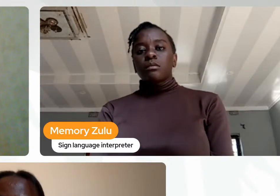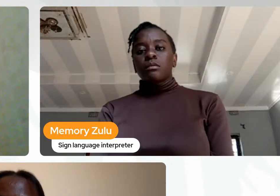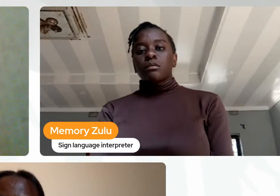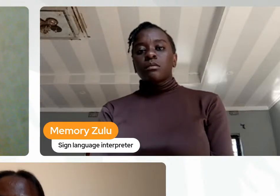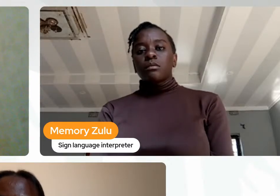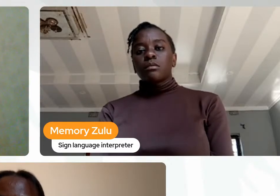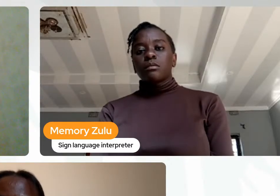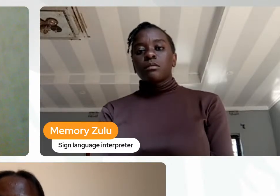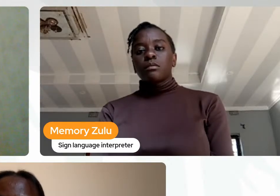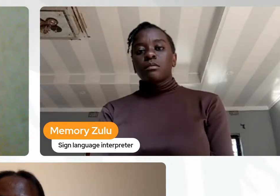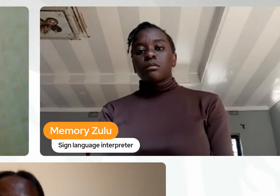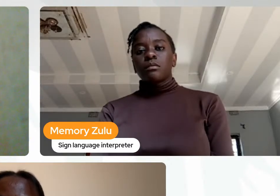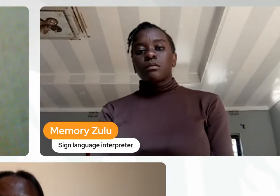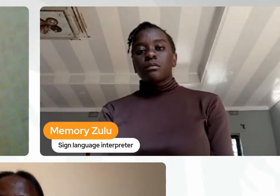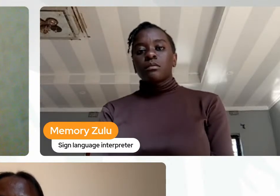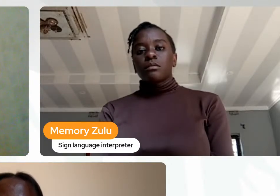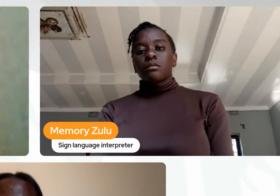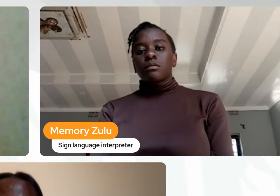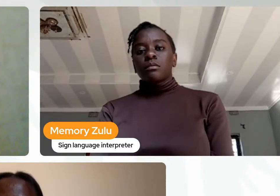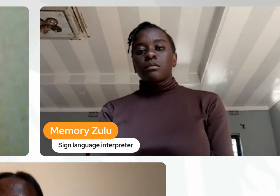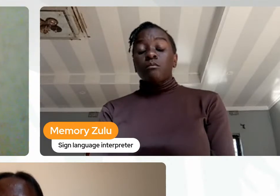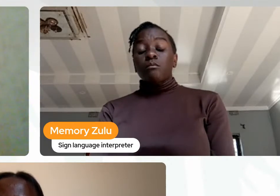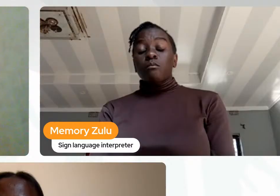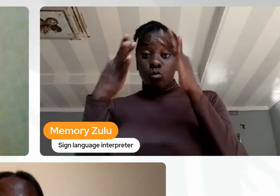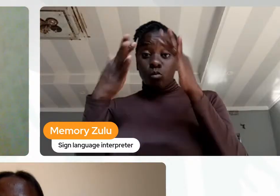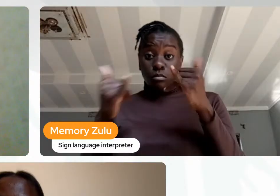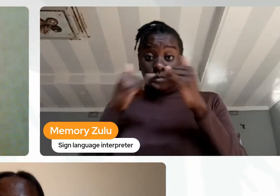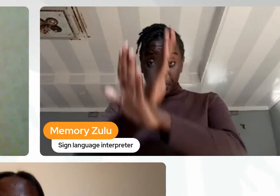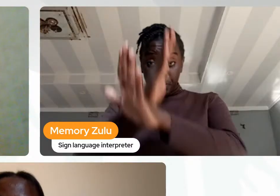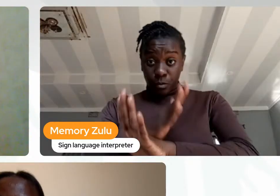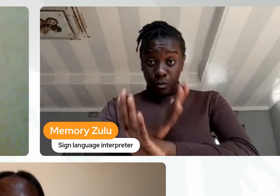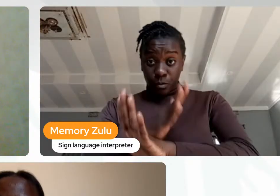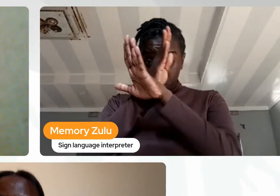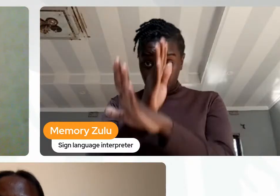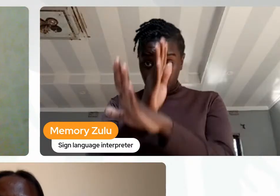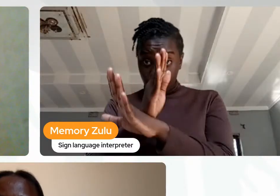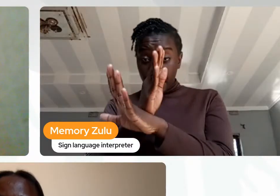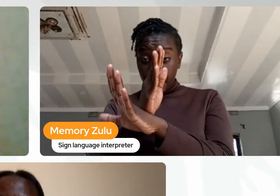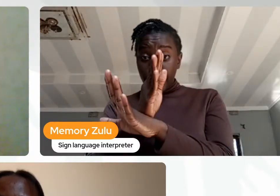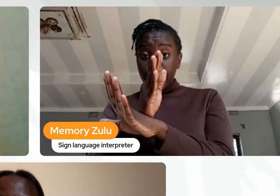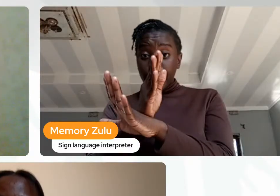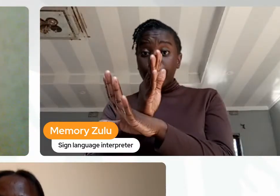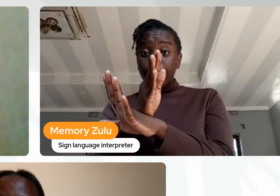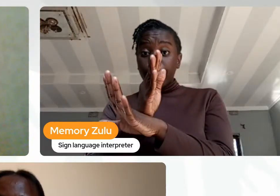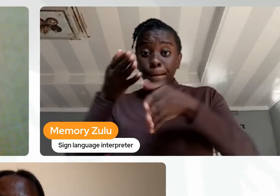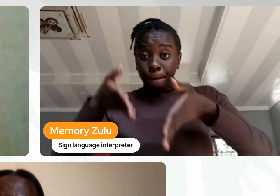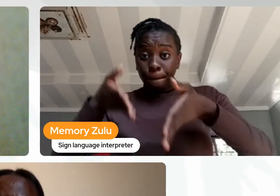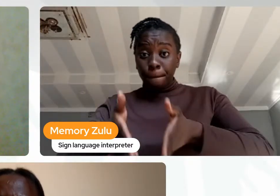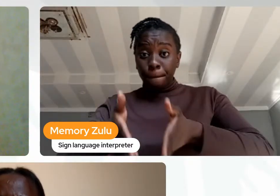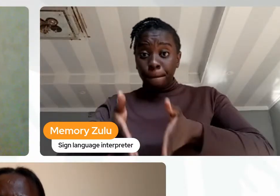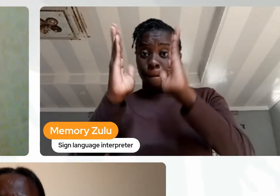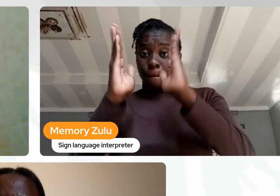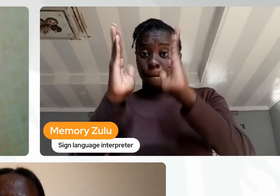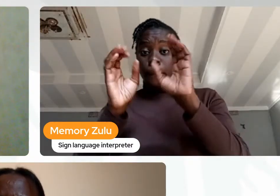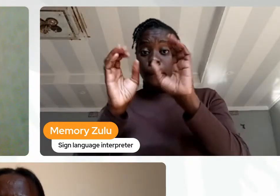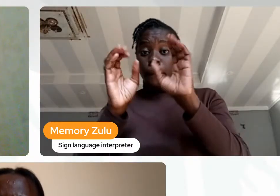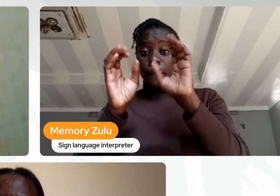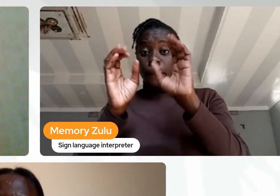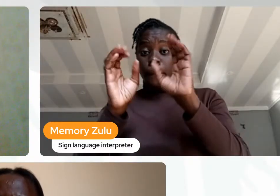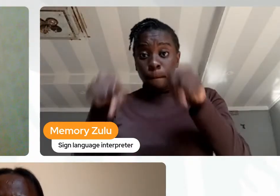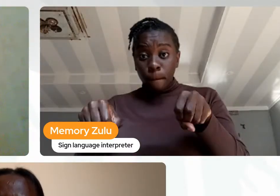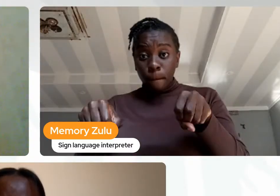to prevent certain complications. Let me not also forget to talk about peer pressure and social